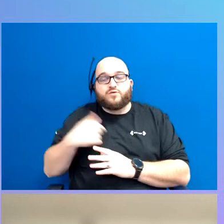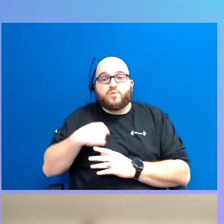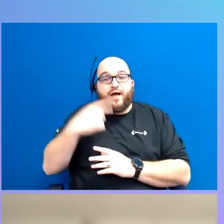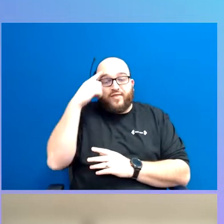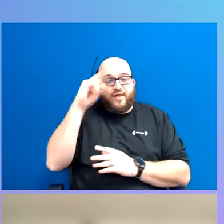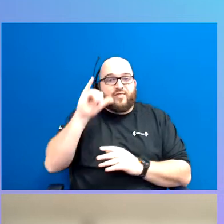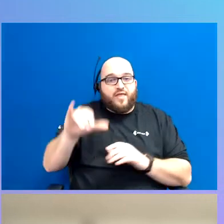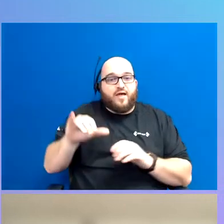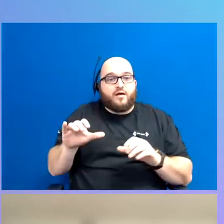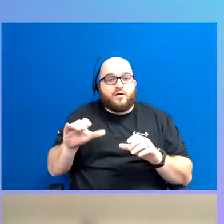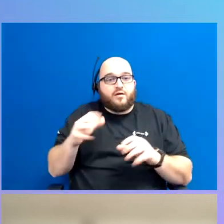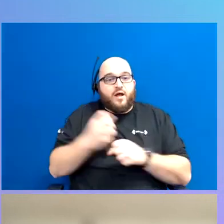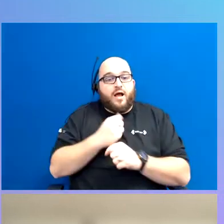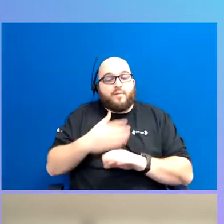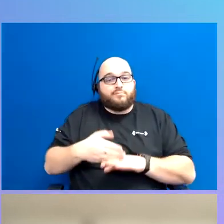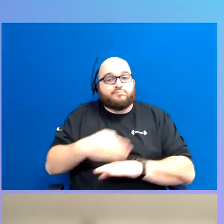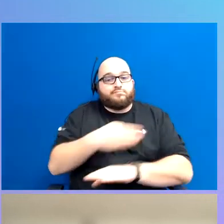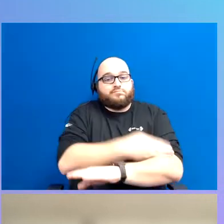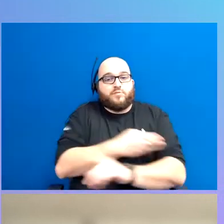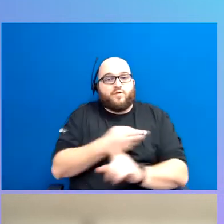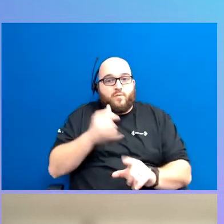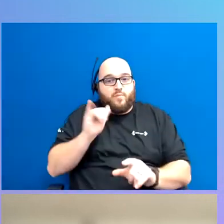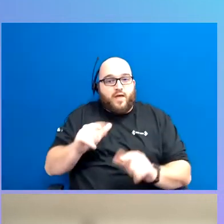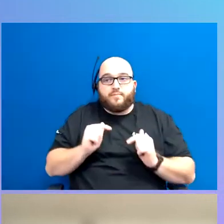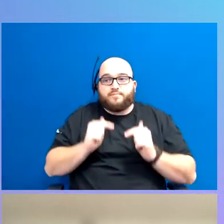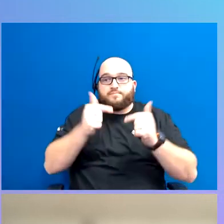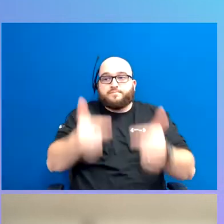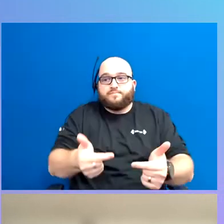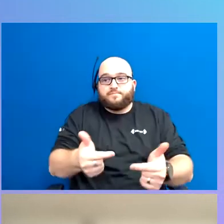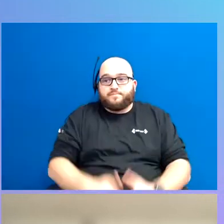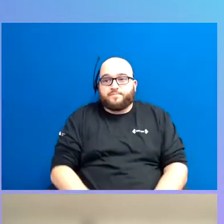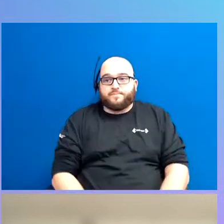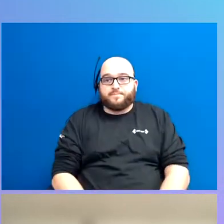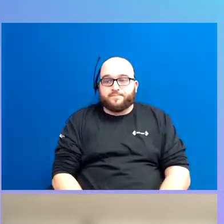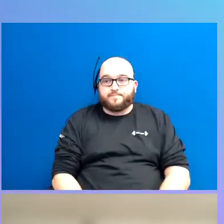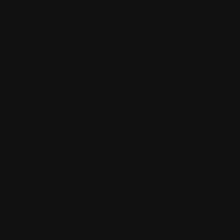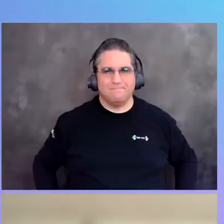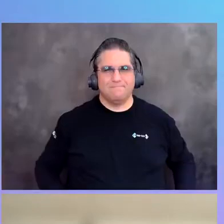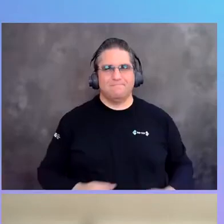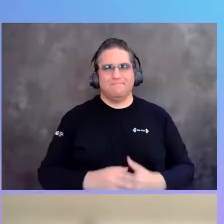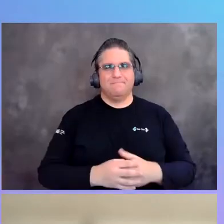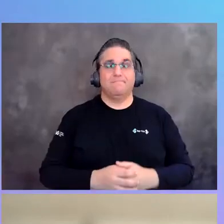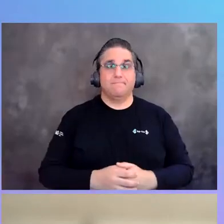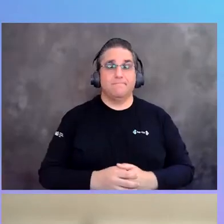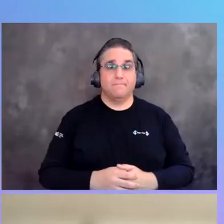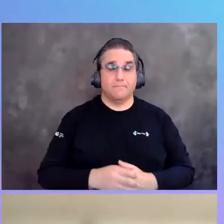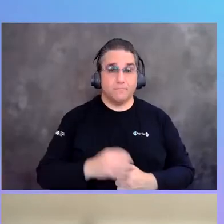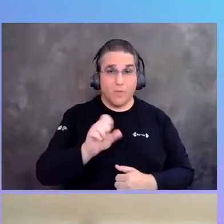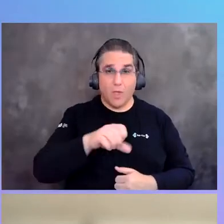that got better behaviours out of it. And this other benefit